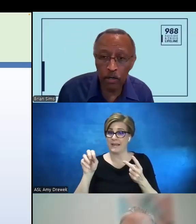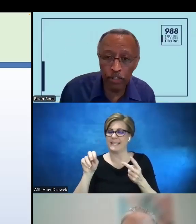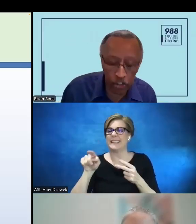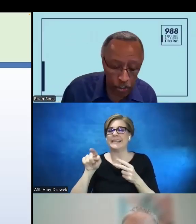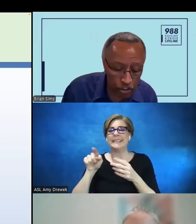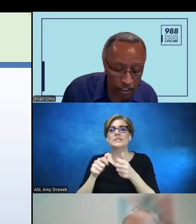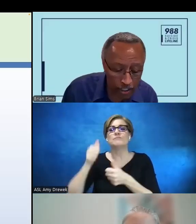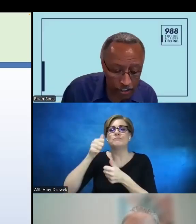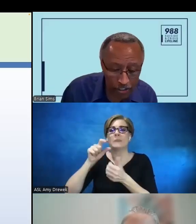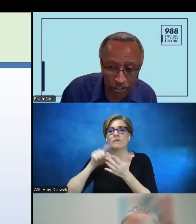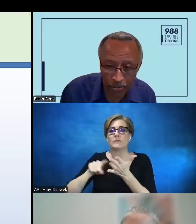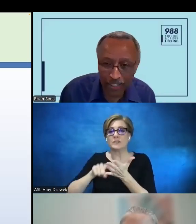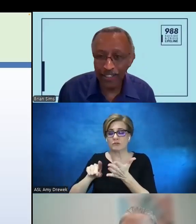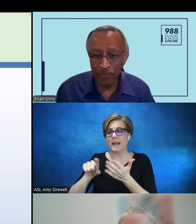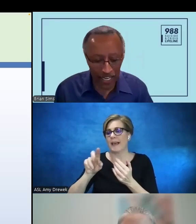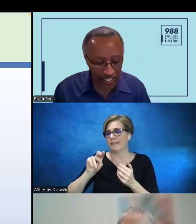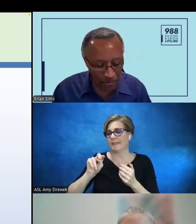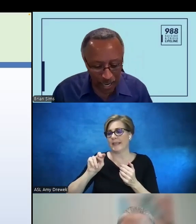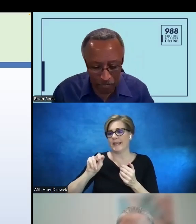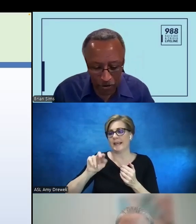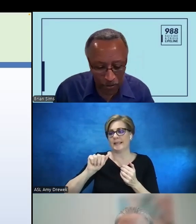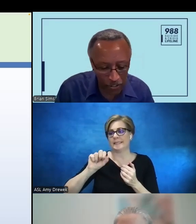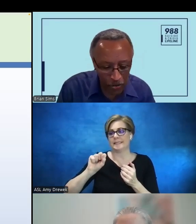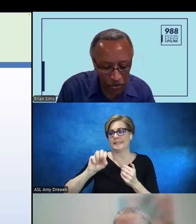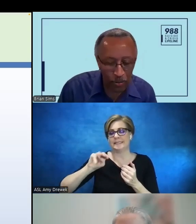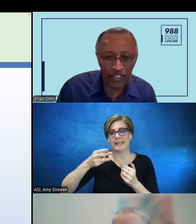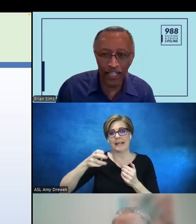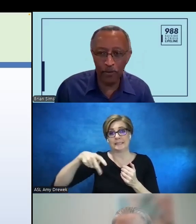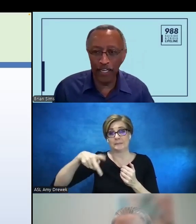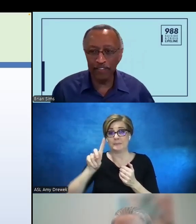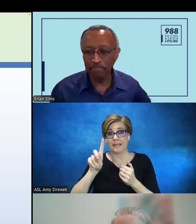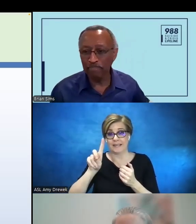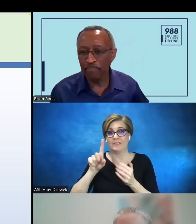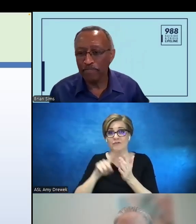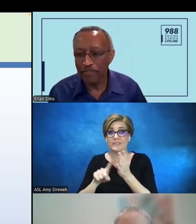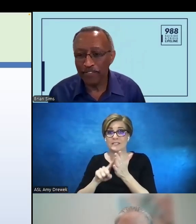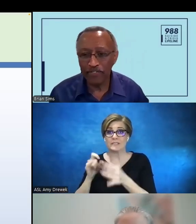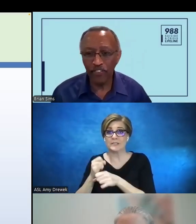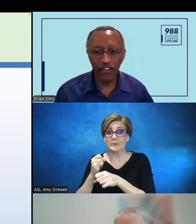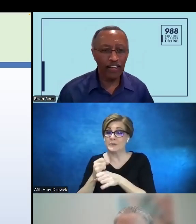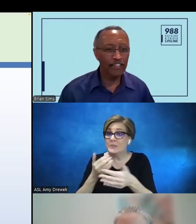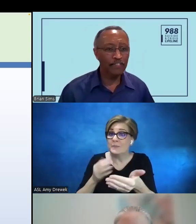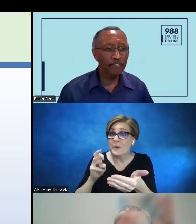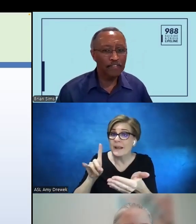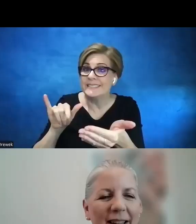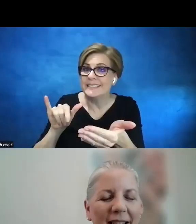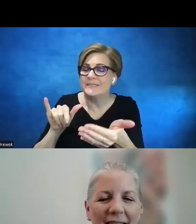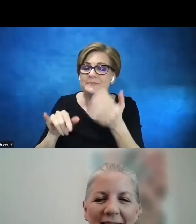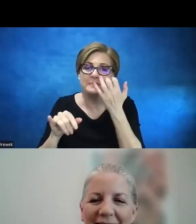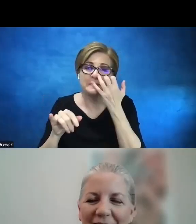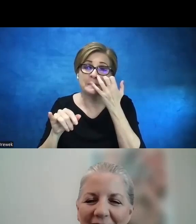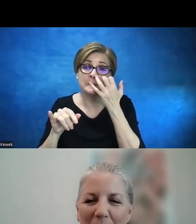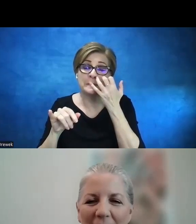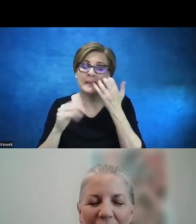NASPIT Research Institute. So Wendy, without further ado, take it away. All right. Thank you so much, Brian,